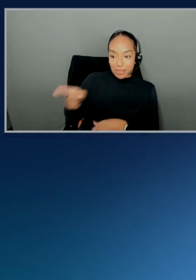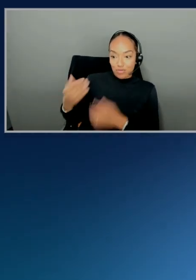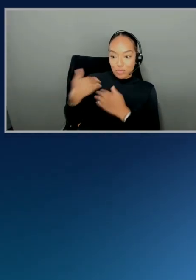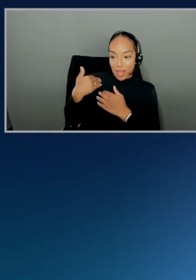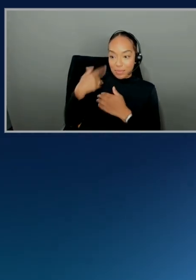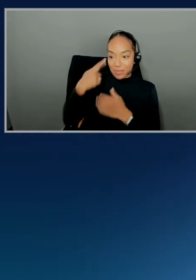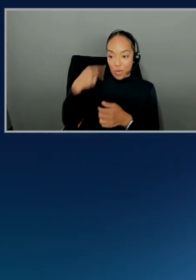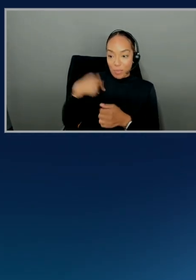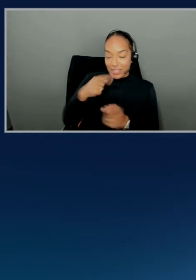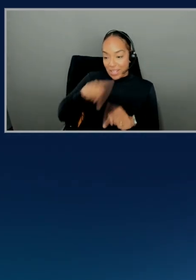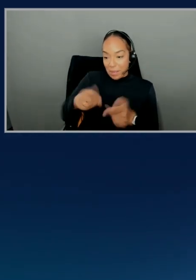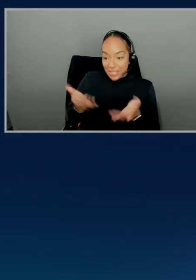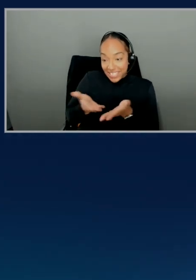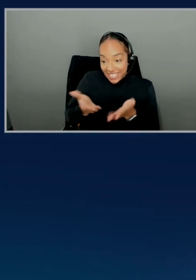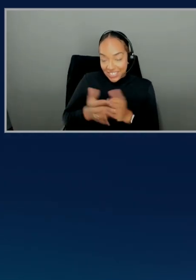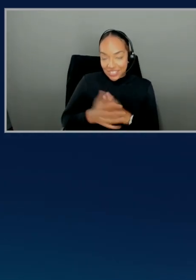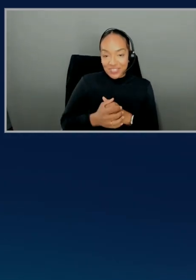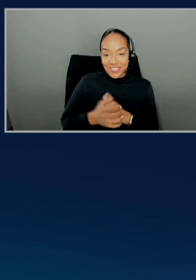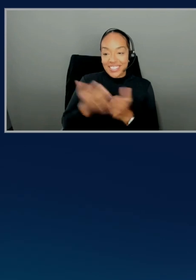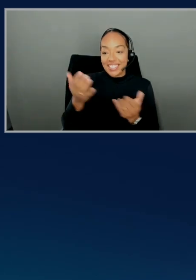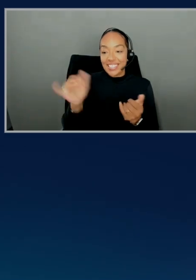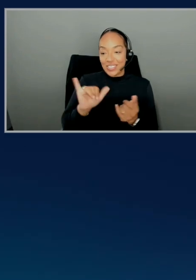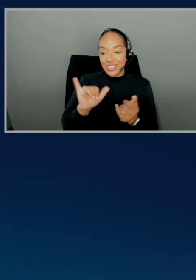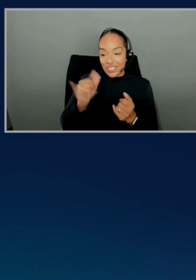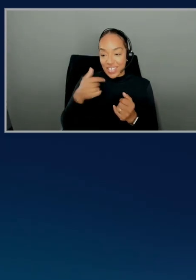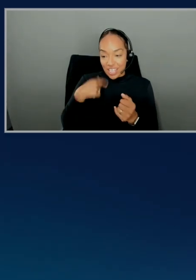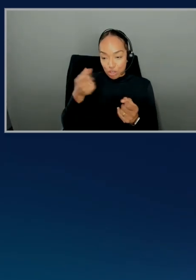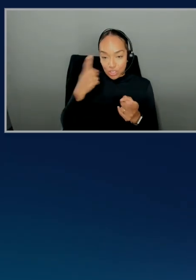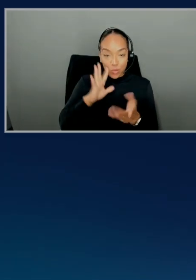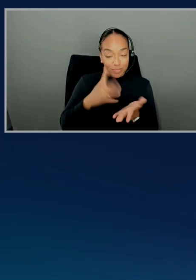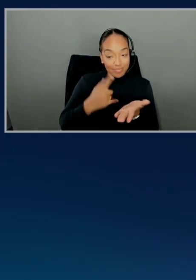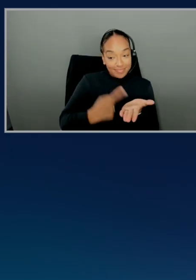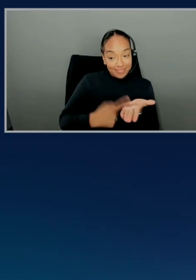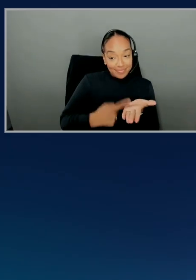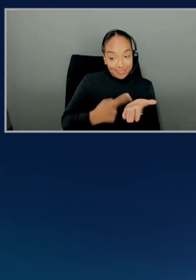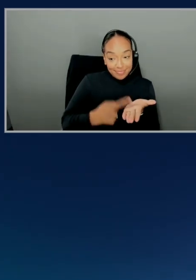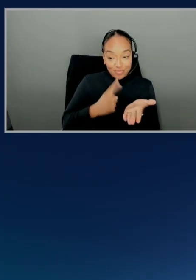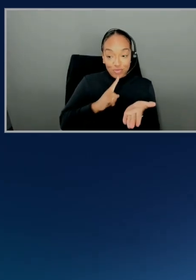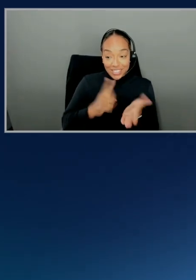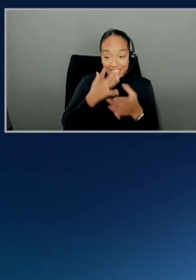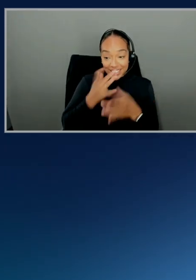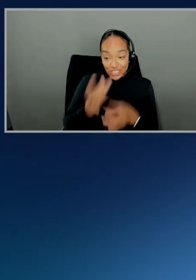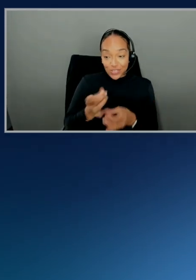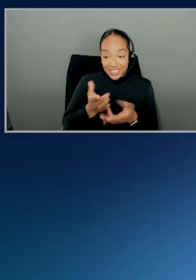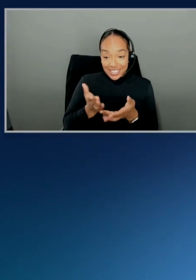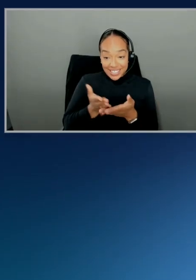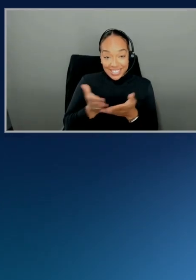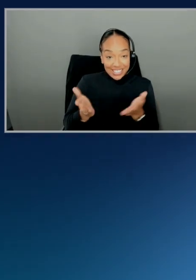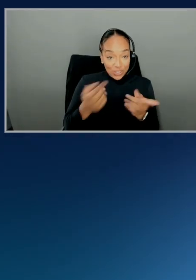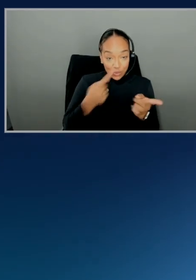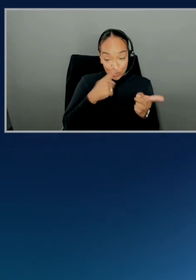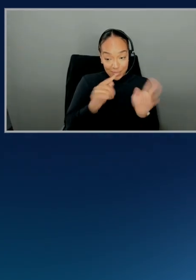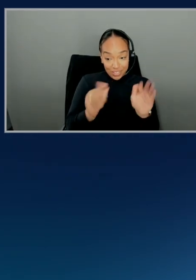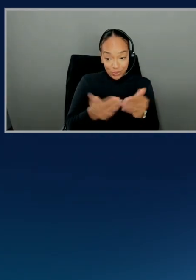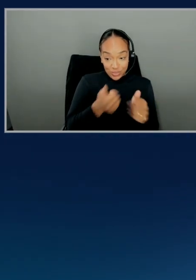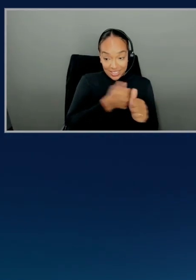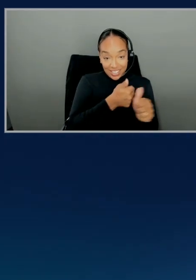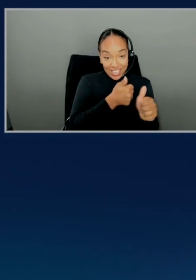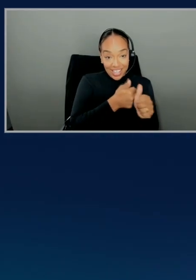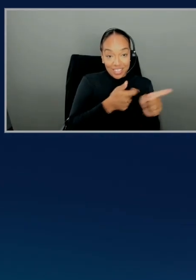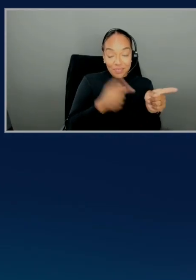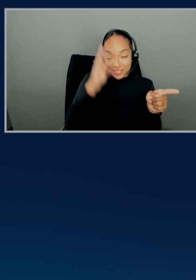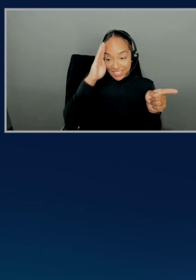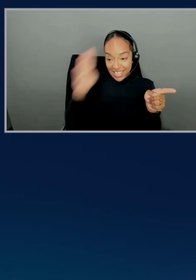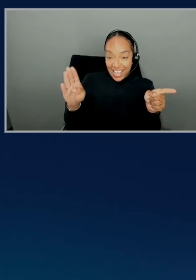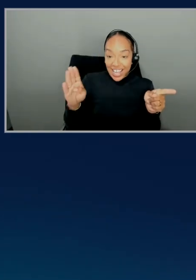part. And I understand we're going to be talking about some pretty interesting things with Nupur. Nupur, would you mind introducing yourself? Hi, everyone. I'm